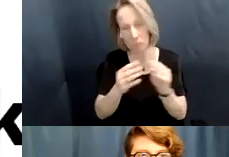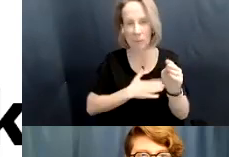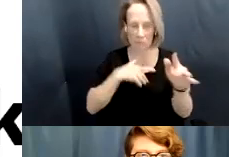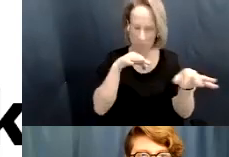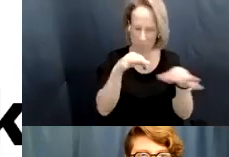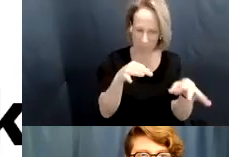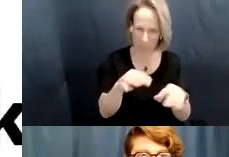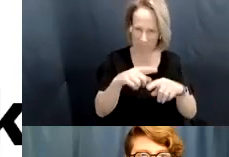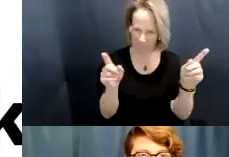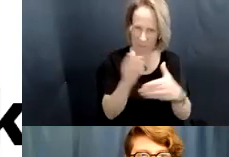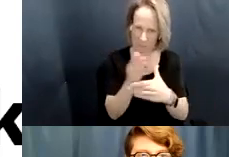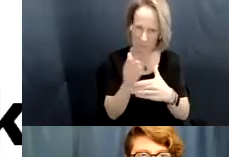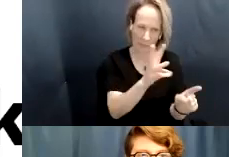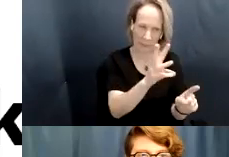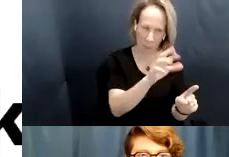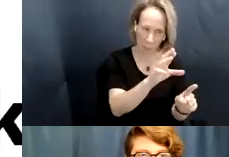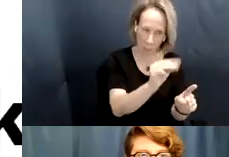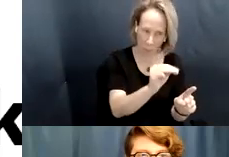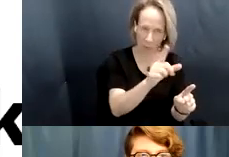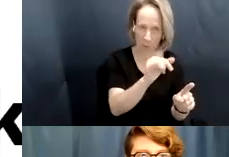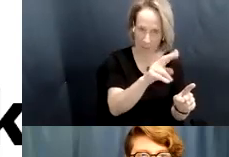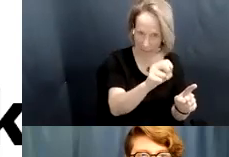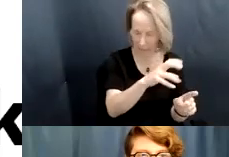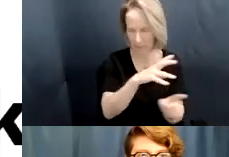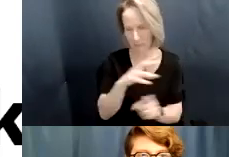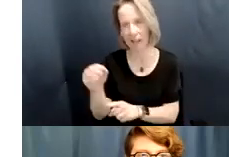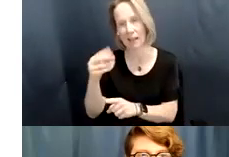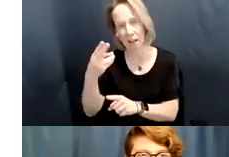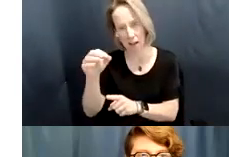that ACES-TV has a helpline and that we are here to help.